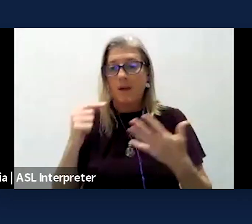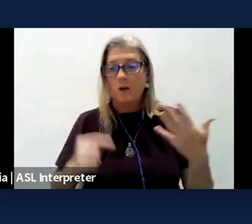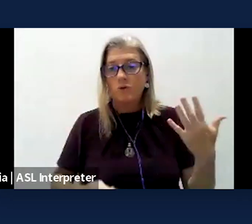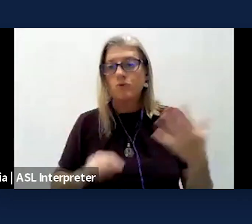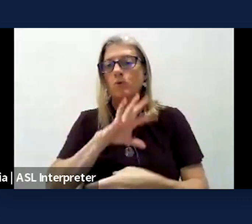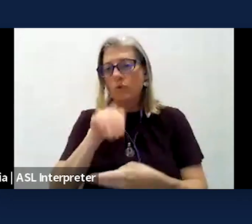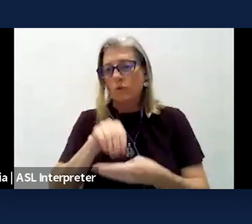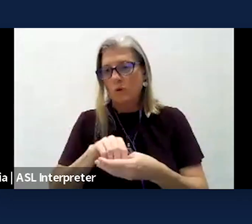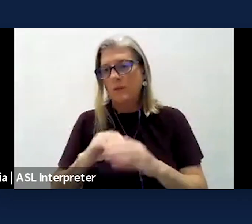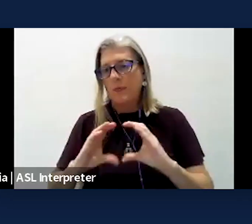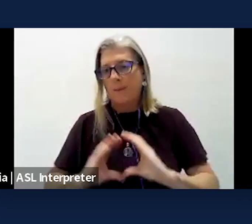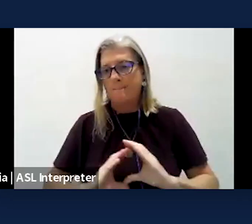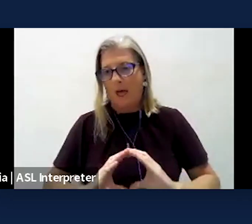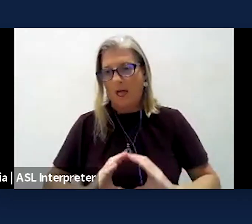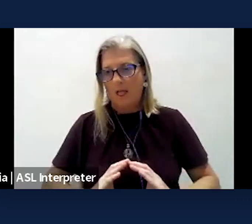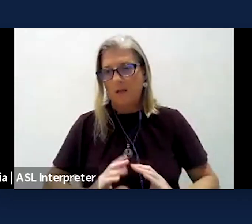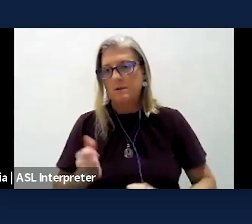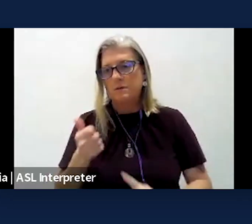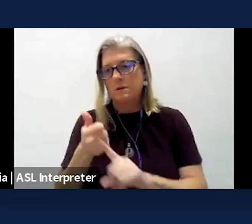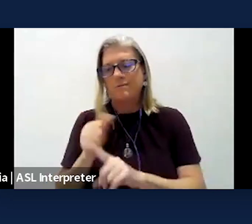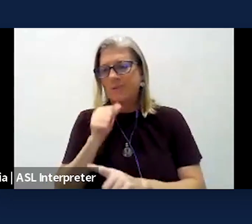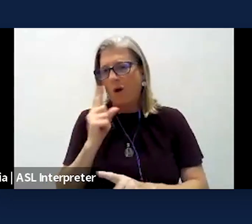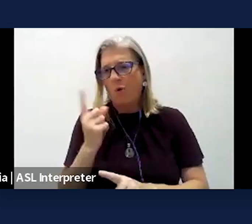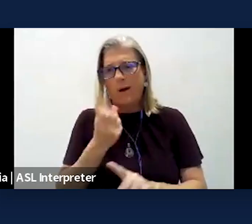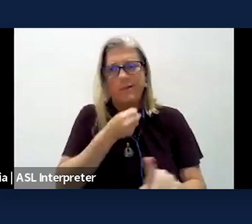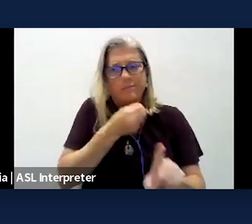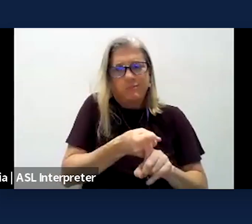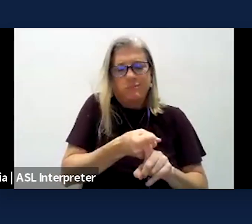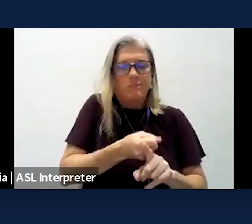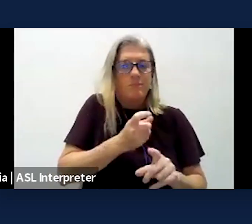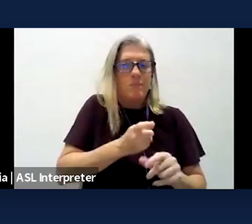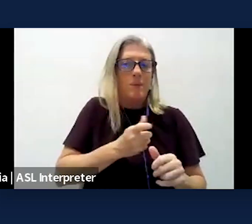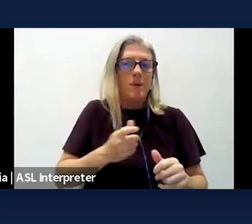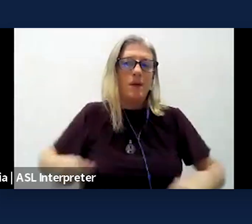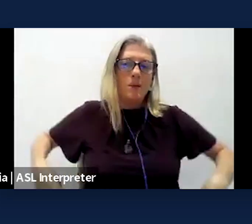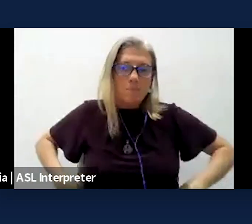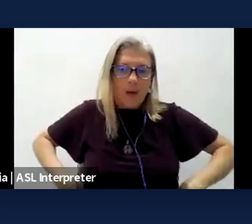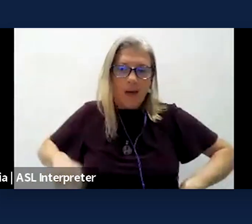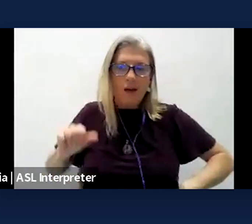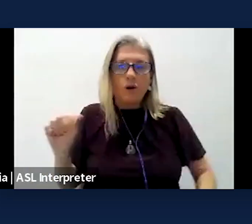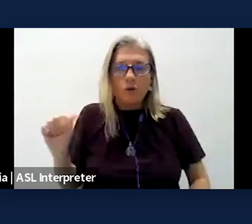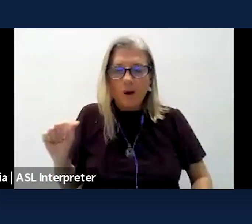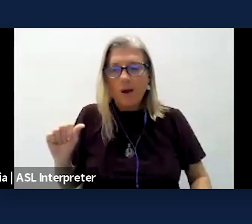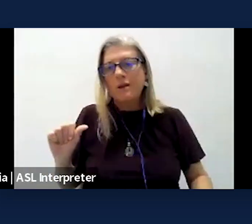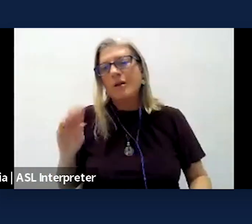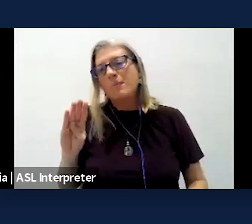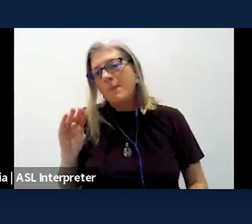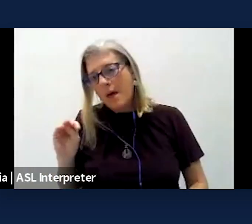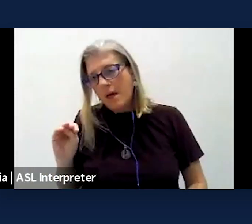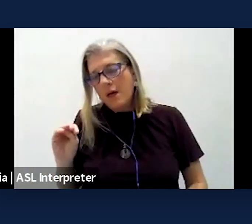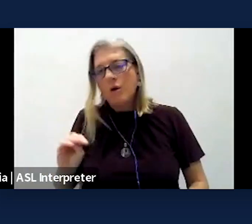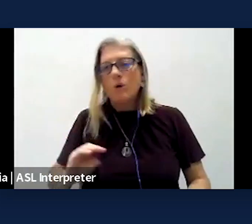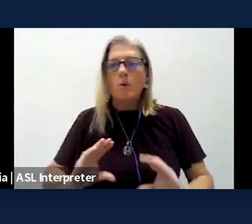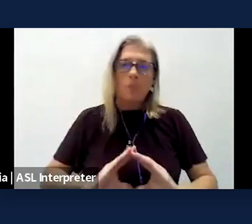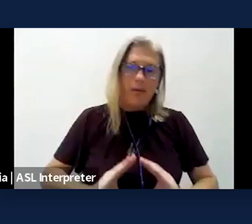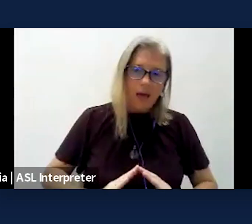So it's not just one thing that sets somebody off. It may be a little bit of back arthritis, a little bit of bowel, a little bit of bladder, a little bit